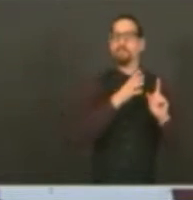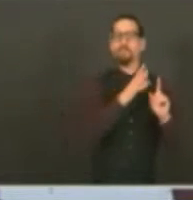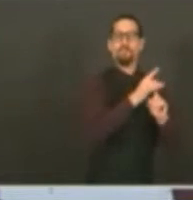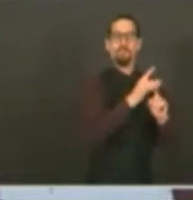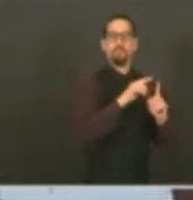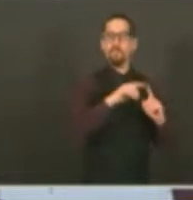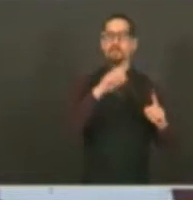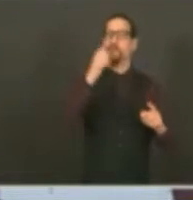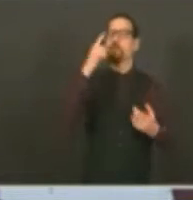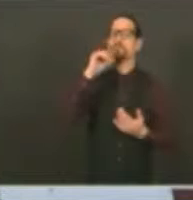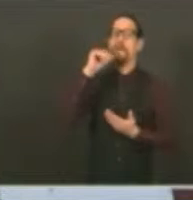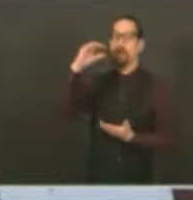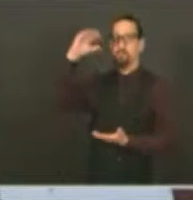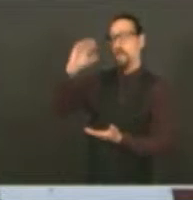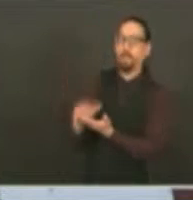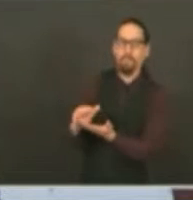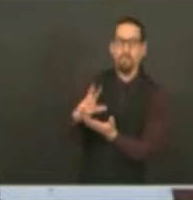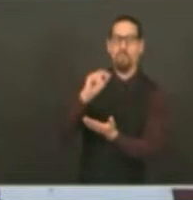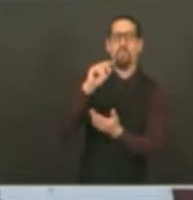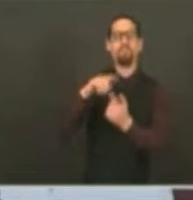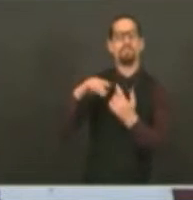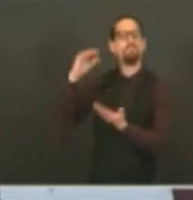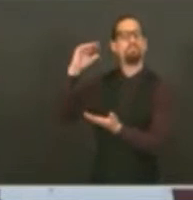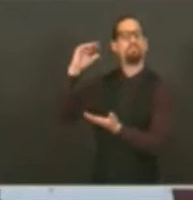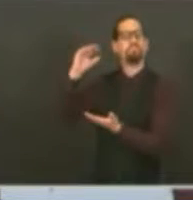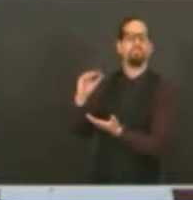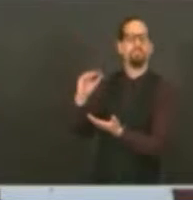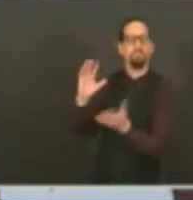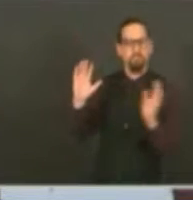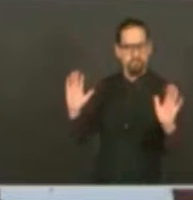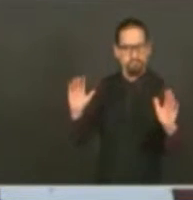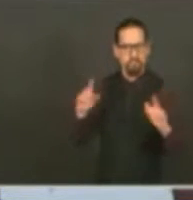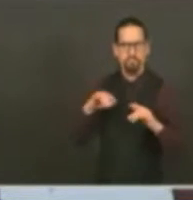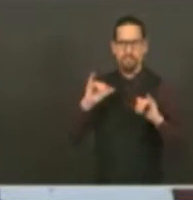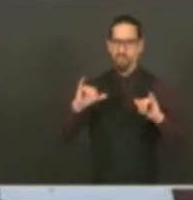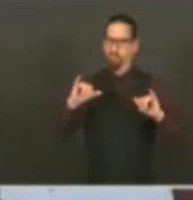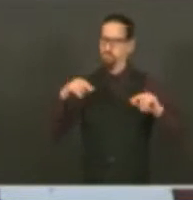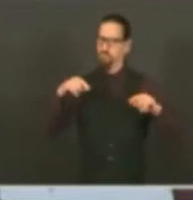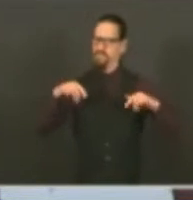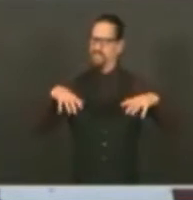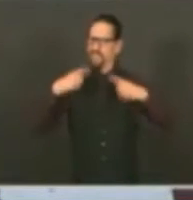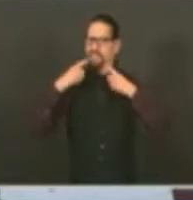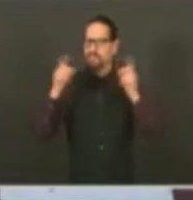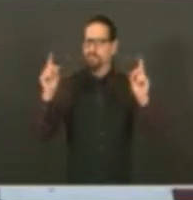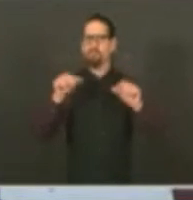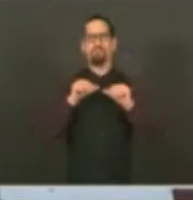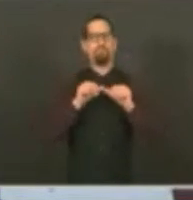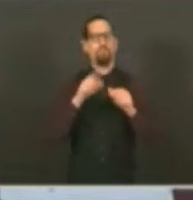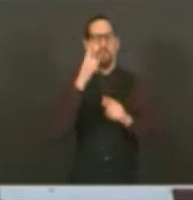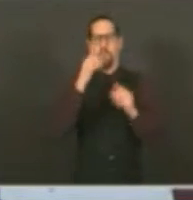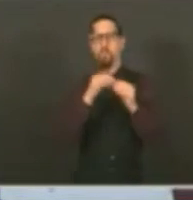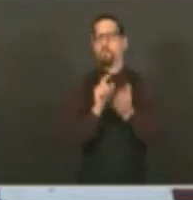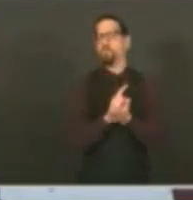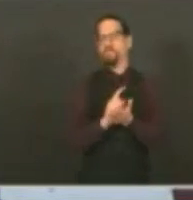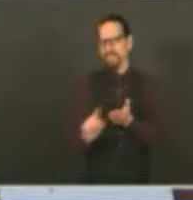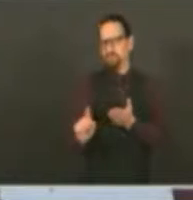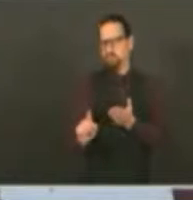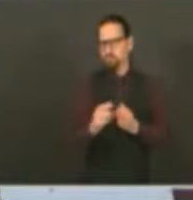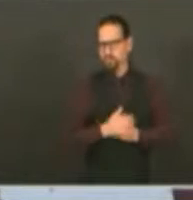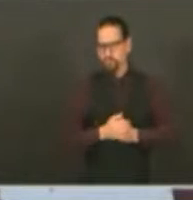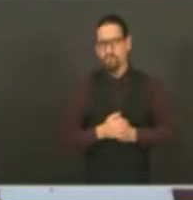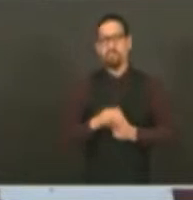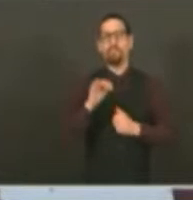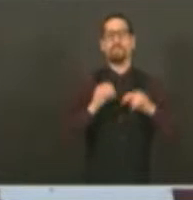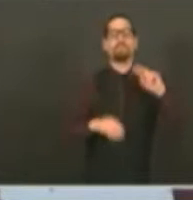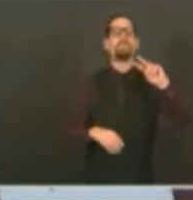up, it's down. So I think the pause is working. Let's stick with it for another week. Secondly, we are like tripling